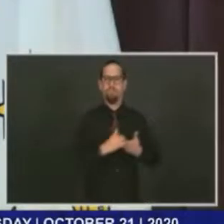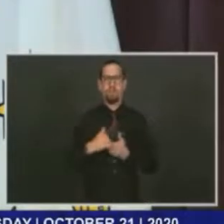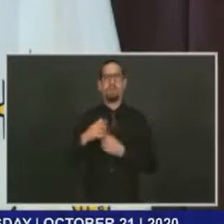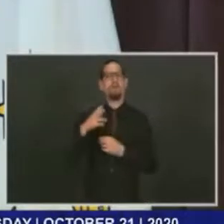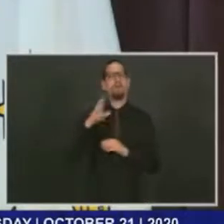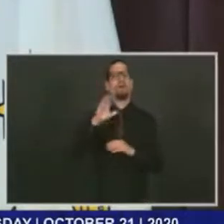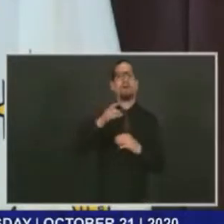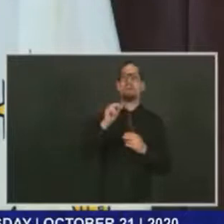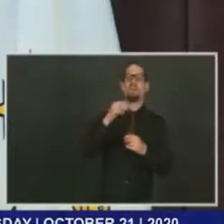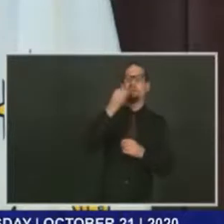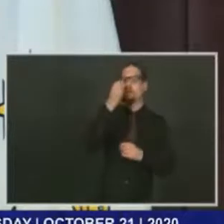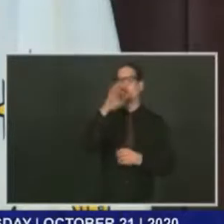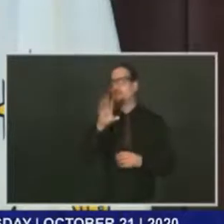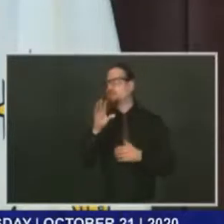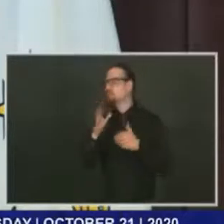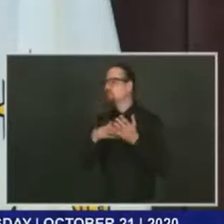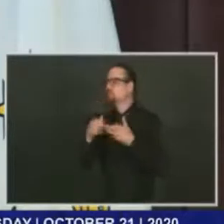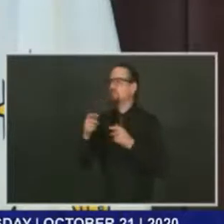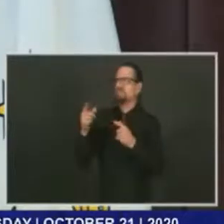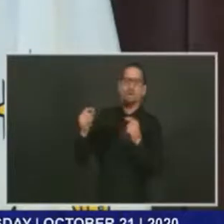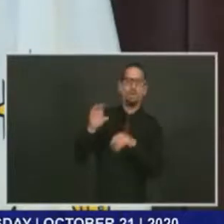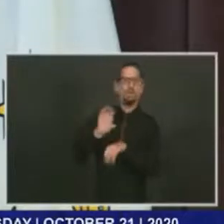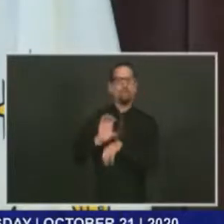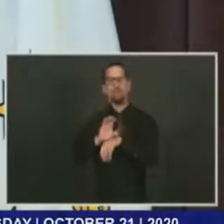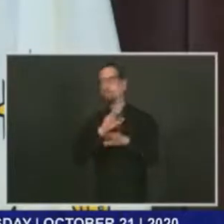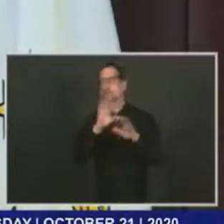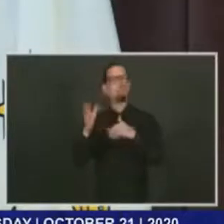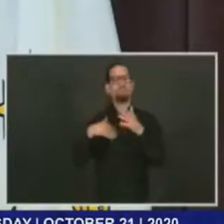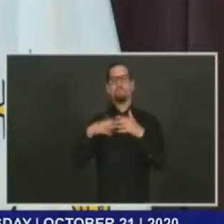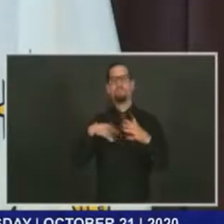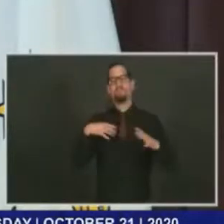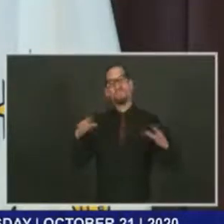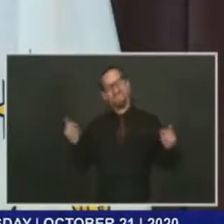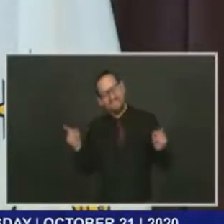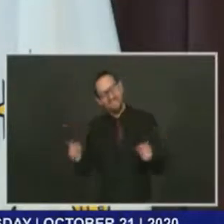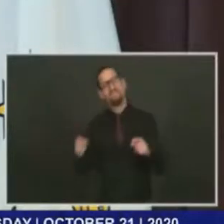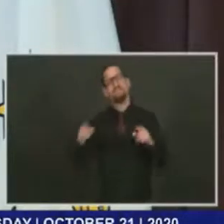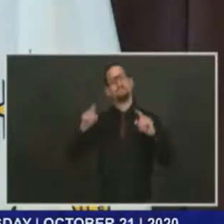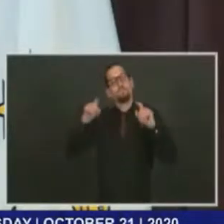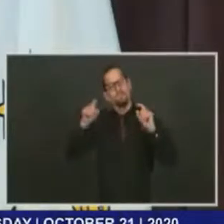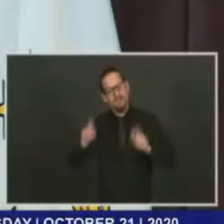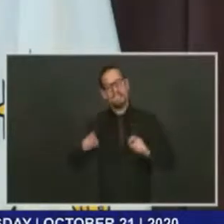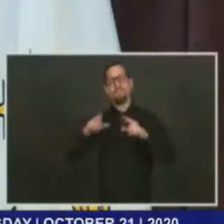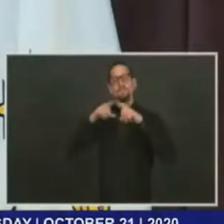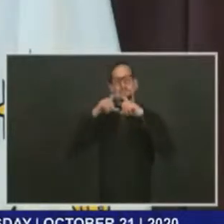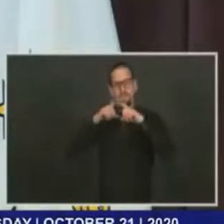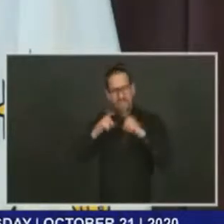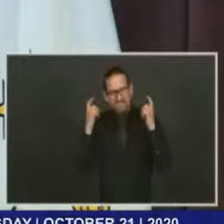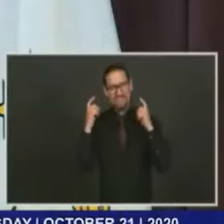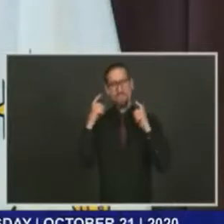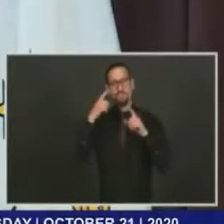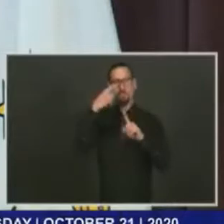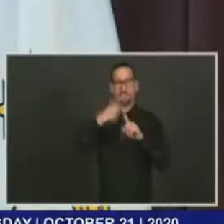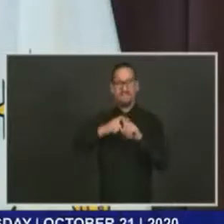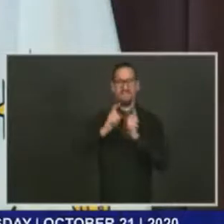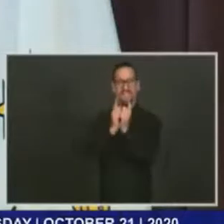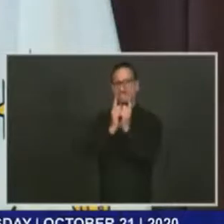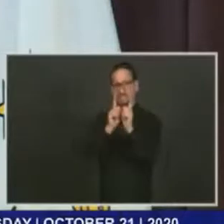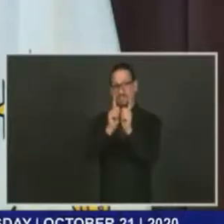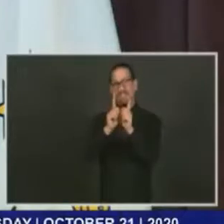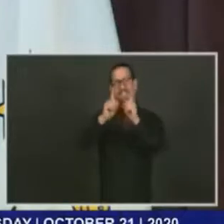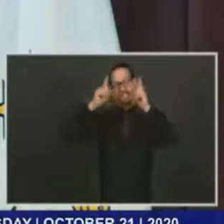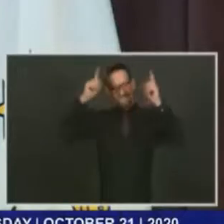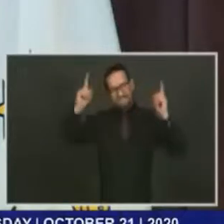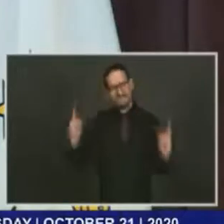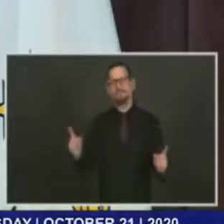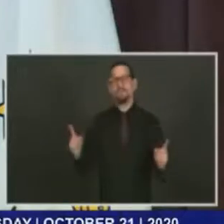it's needed. Mask wearing and that distancing is critical. Something else that we're seeing is an